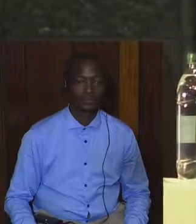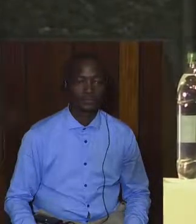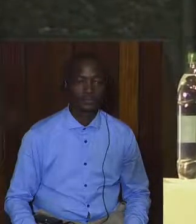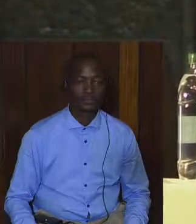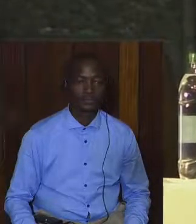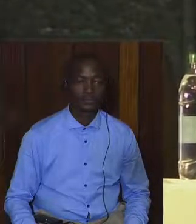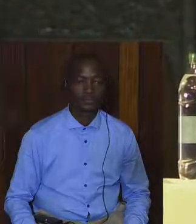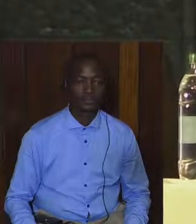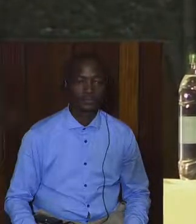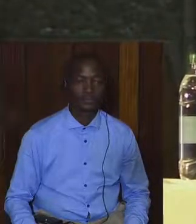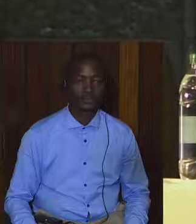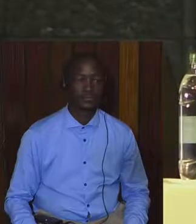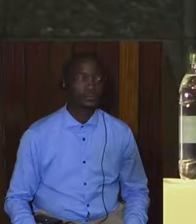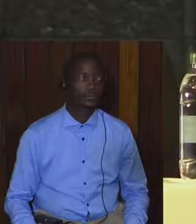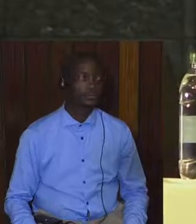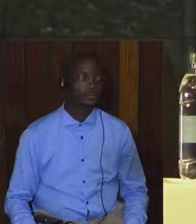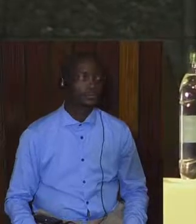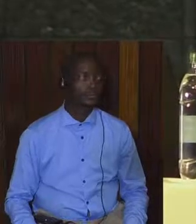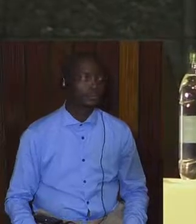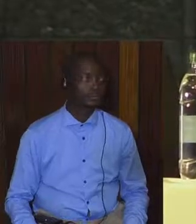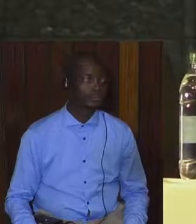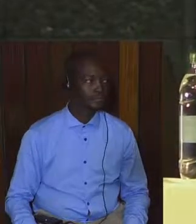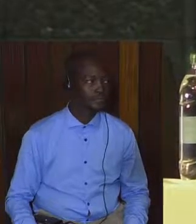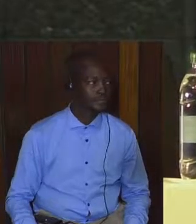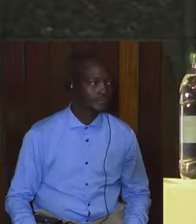Yes, DDG, please proceed.